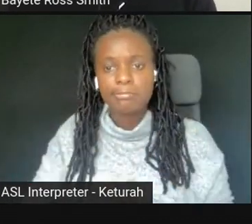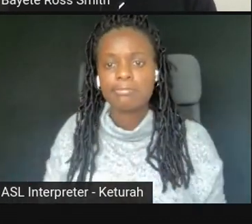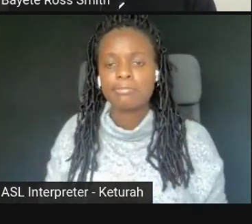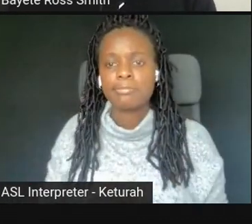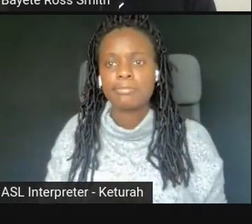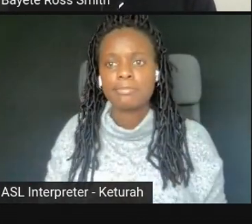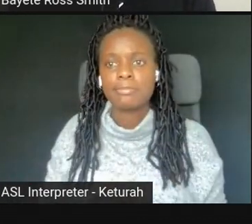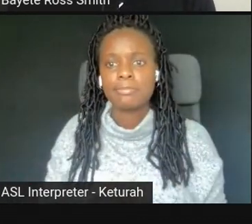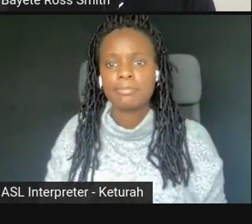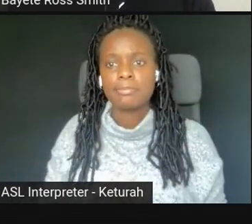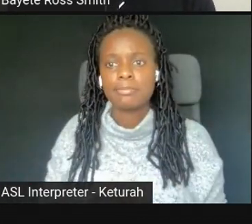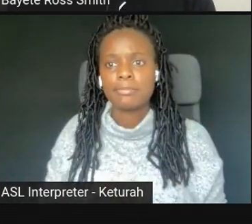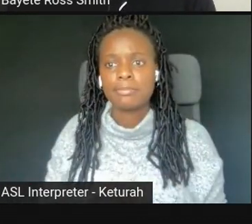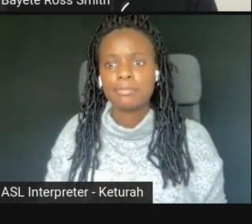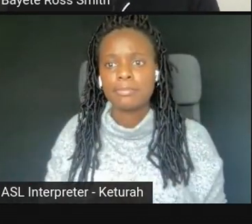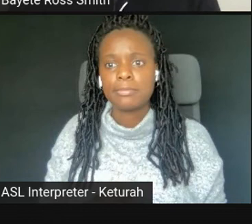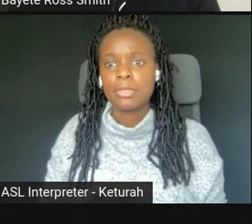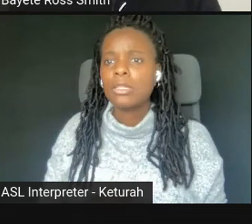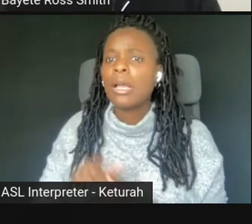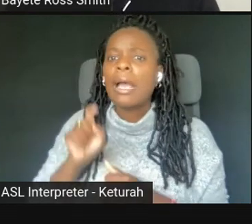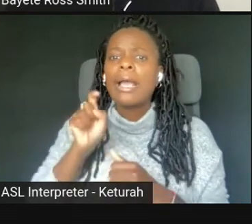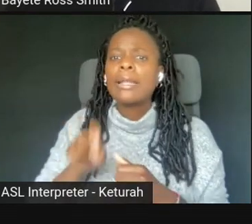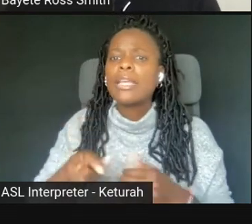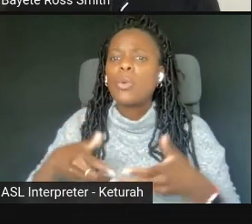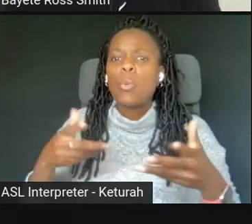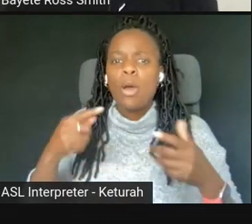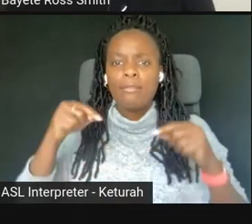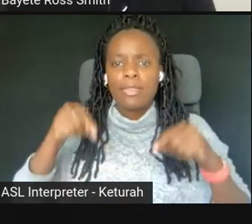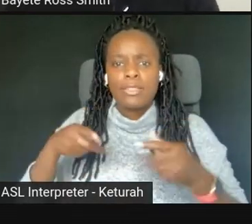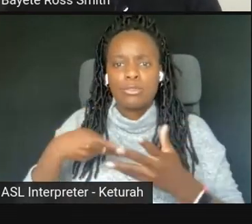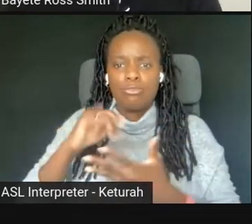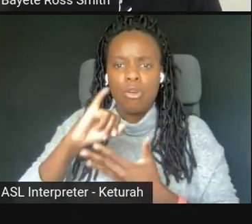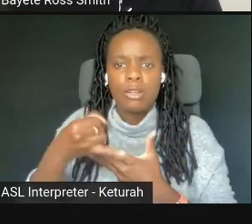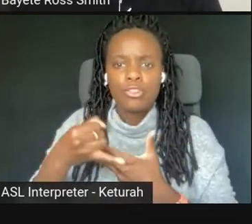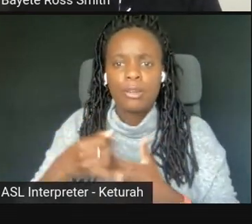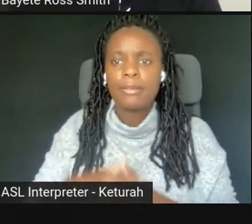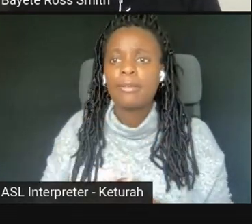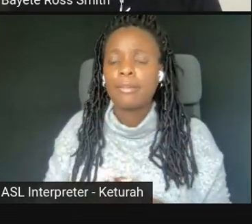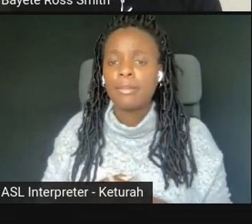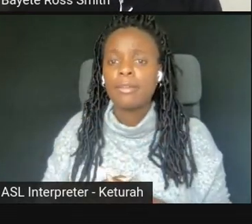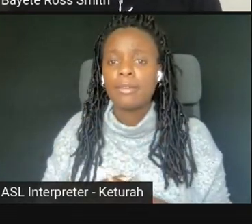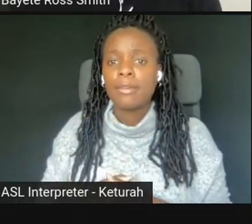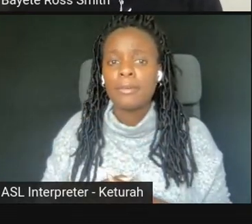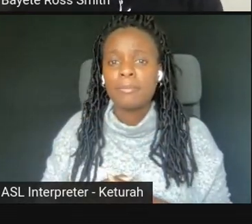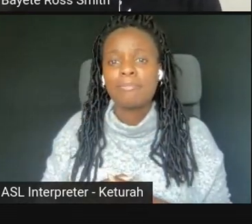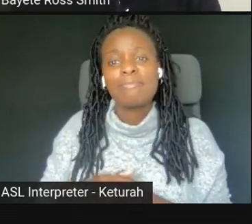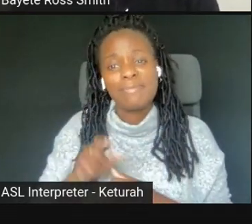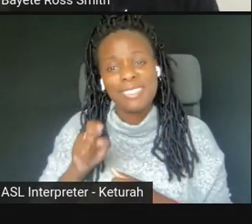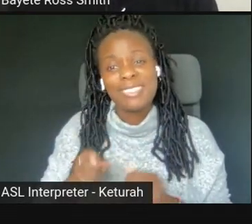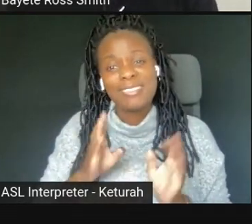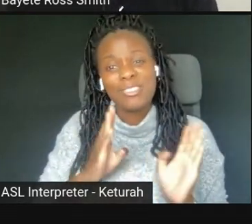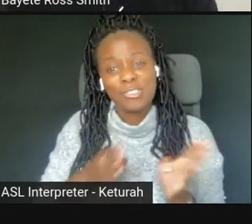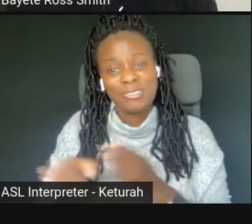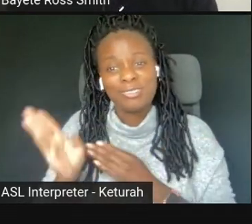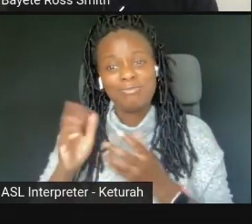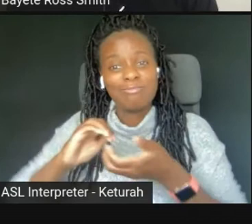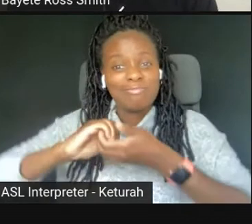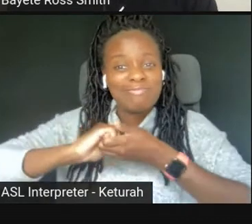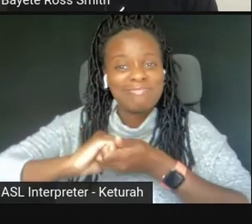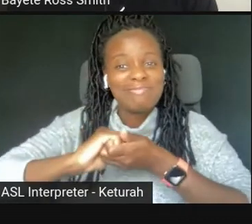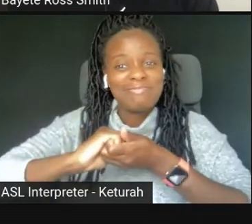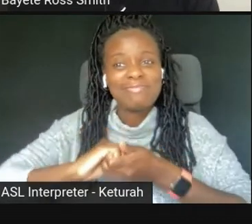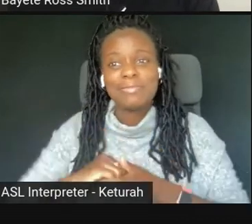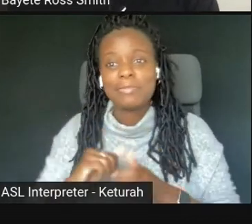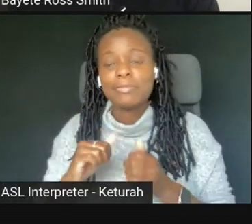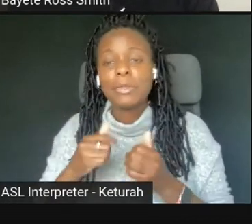So what do I need for Art of Justice? Currently, I'm looking for strategic partnerships with